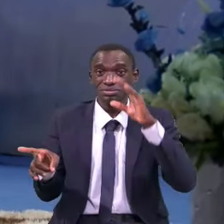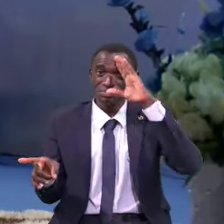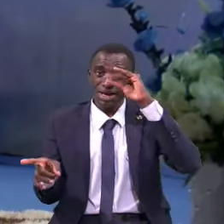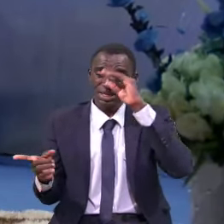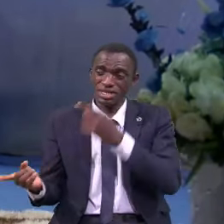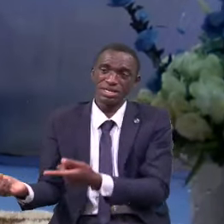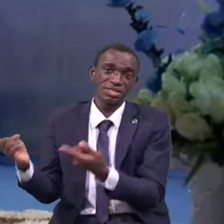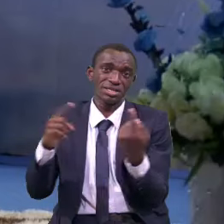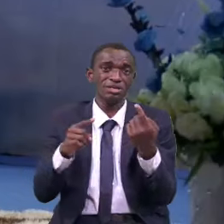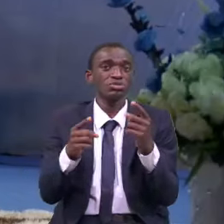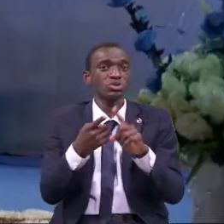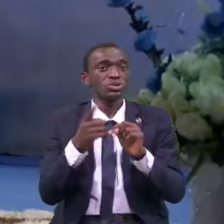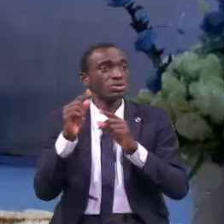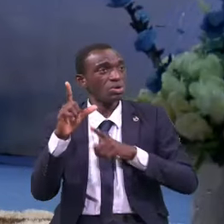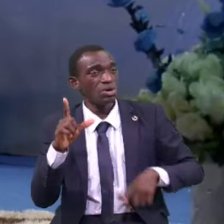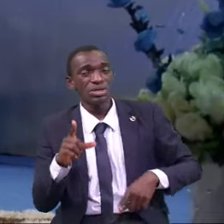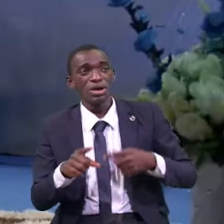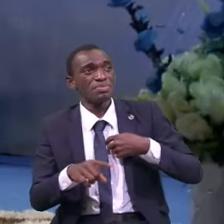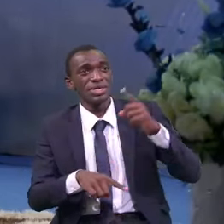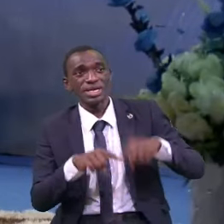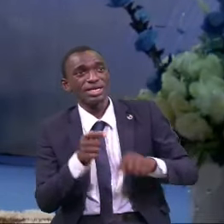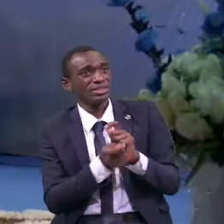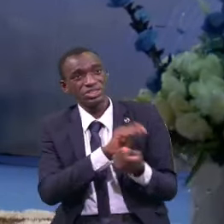I can't change my life, he can change me.